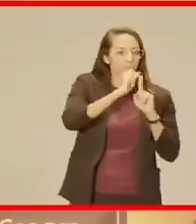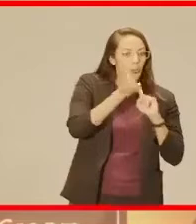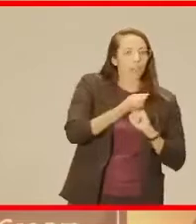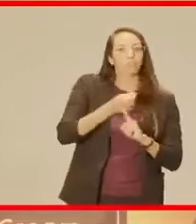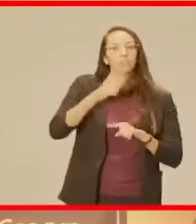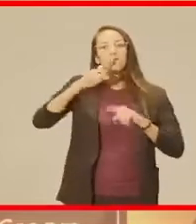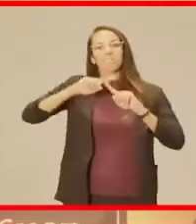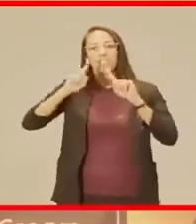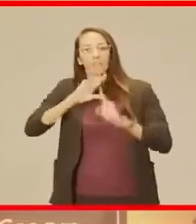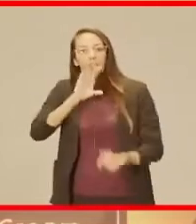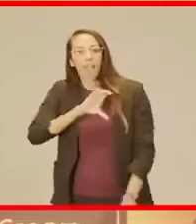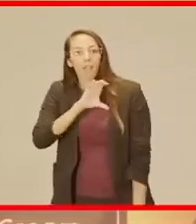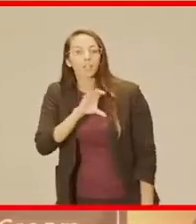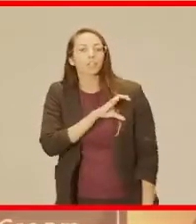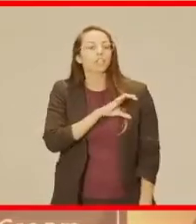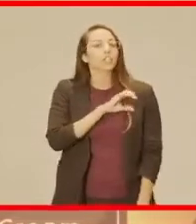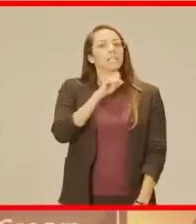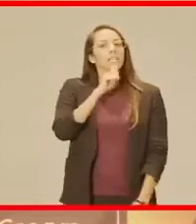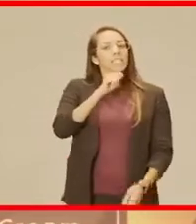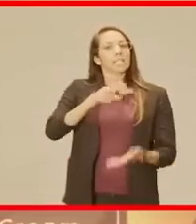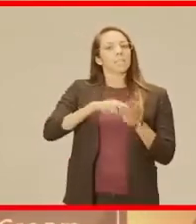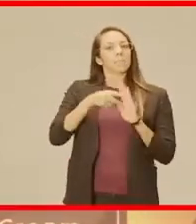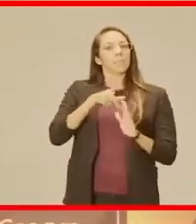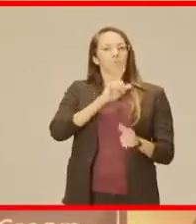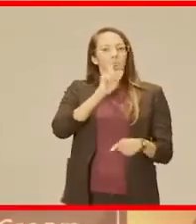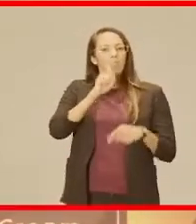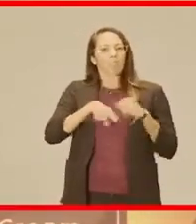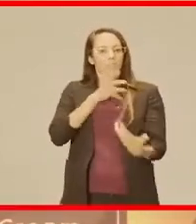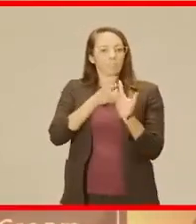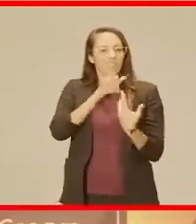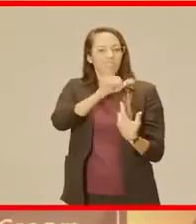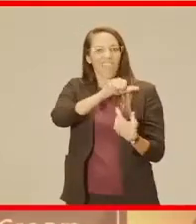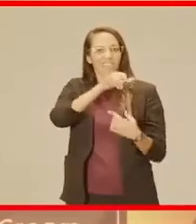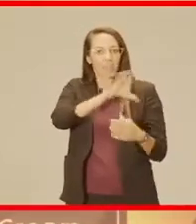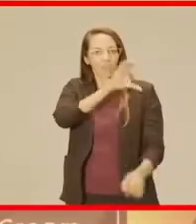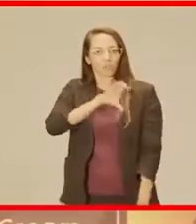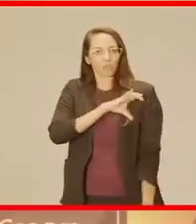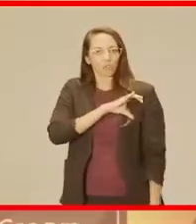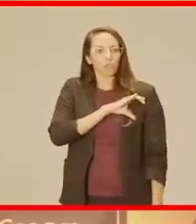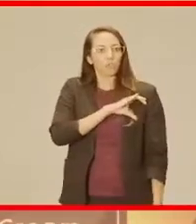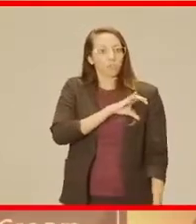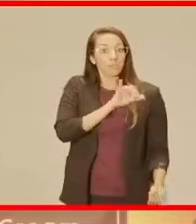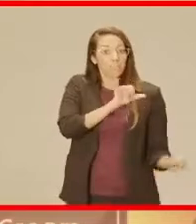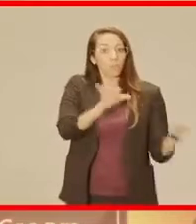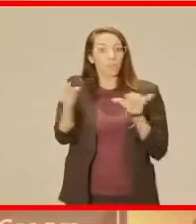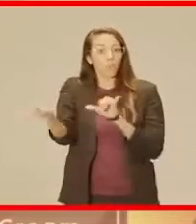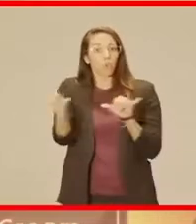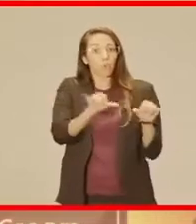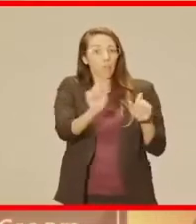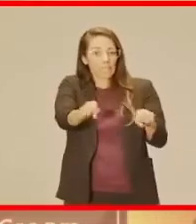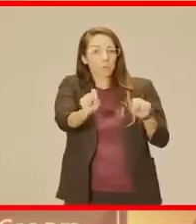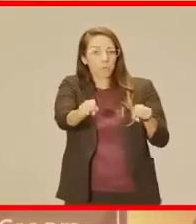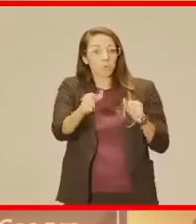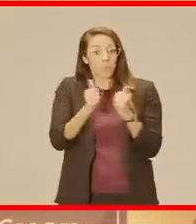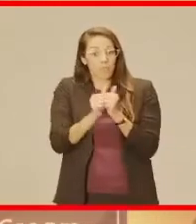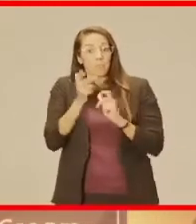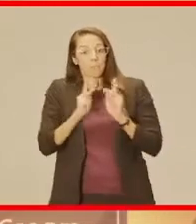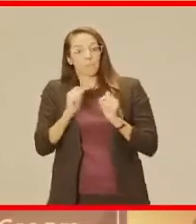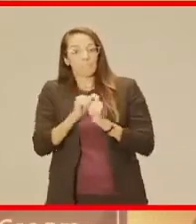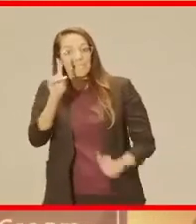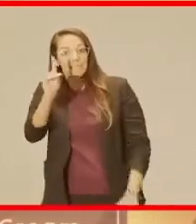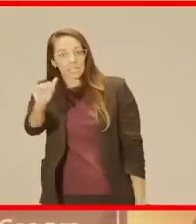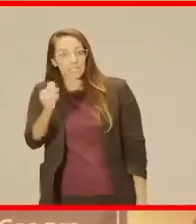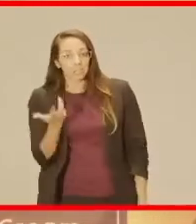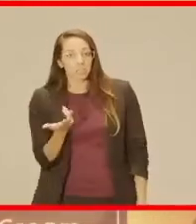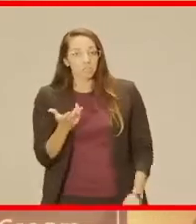have tendencies that are similar to people with disabilities. In fact, this one thing I've learned with